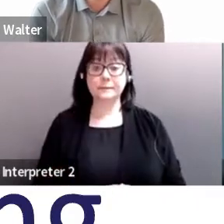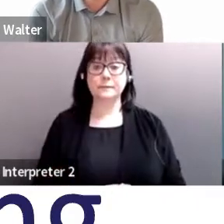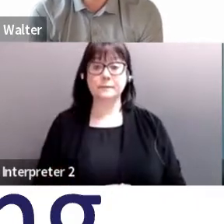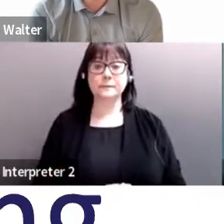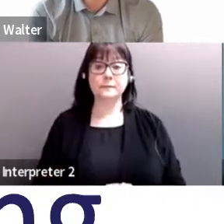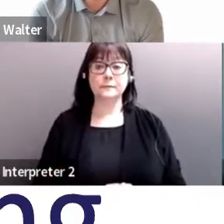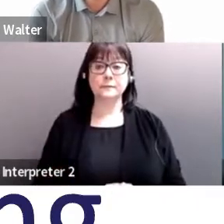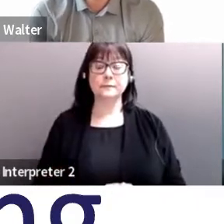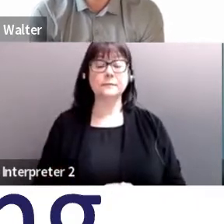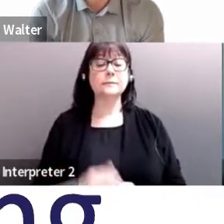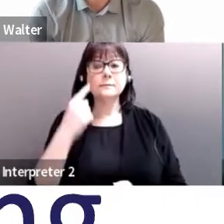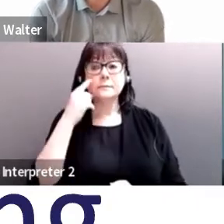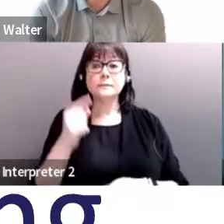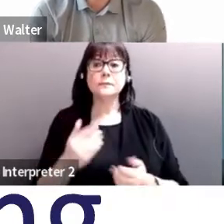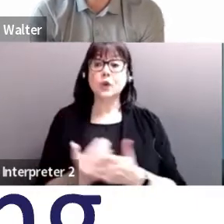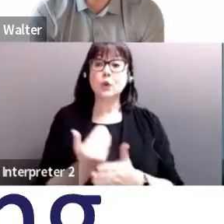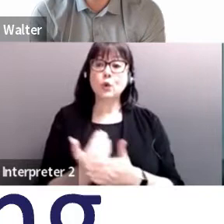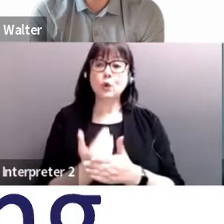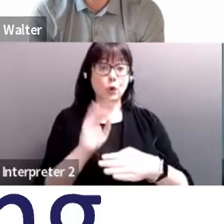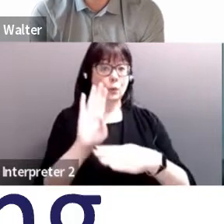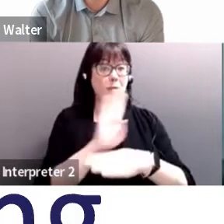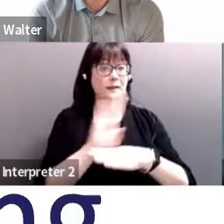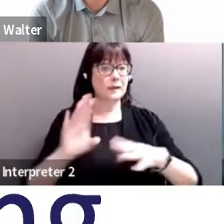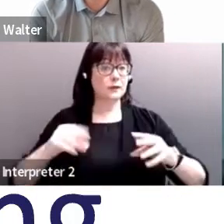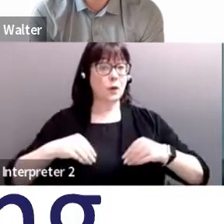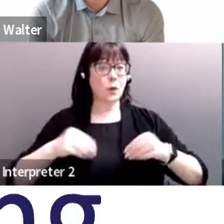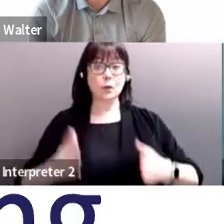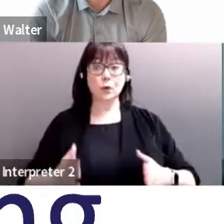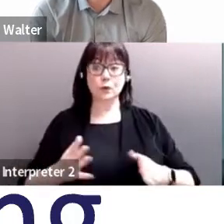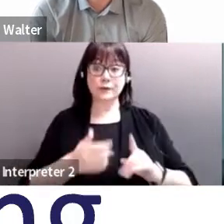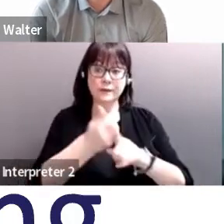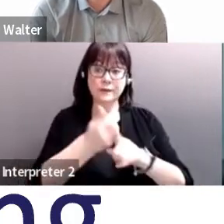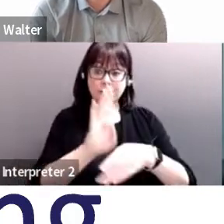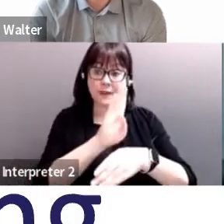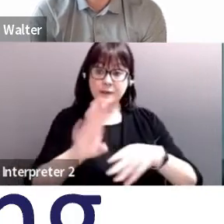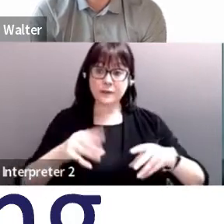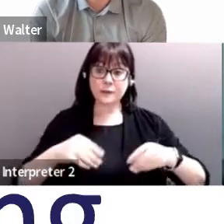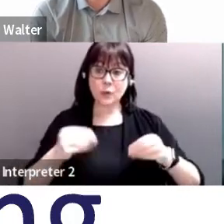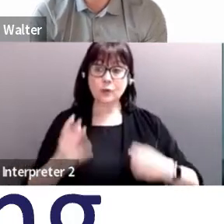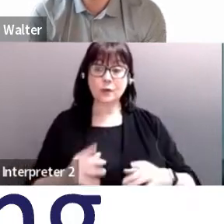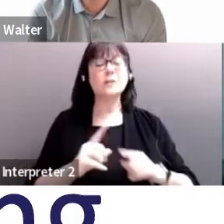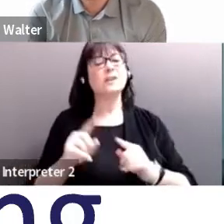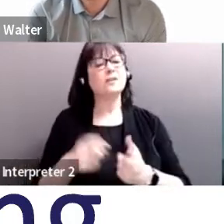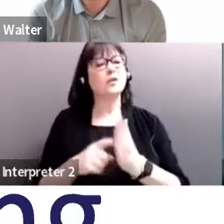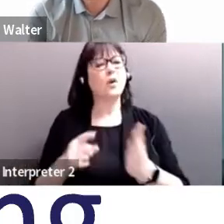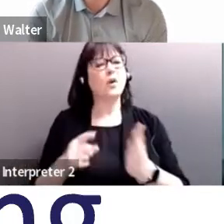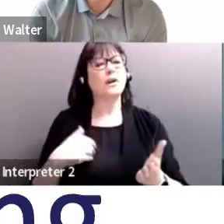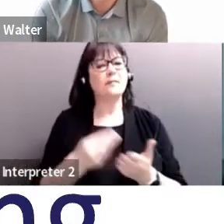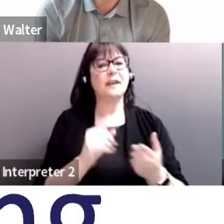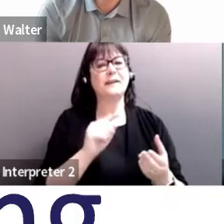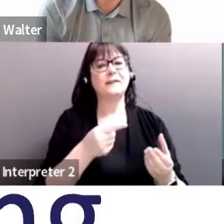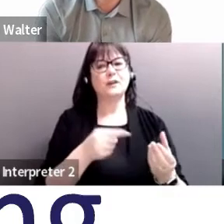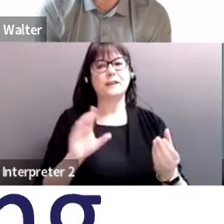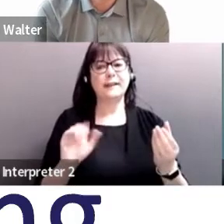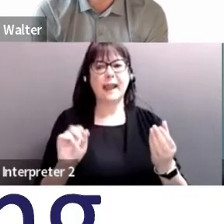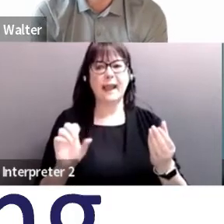early stage, entrepreneurs, but you do need to have that cash. So obviously, if that's a barrier for you, the good thing is